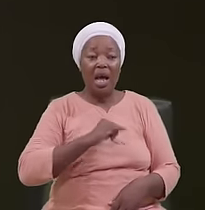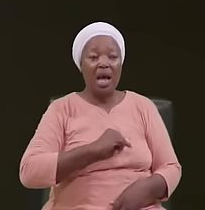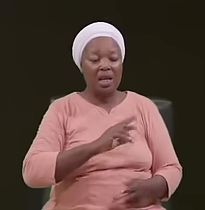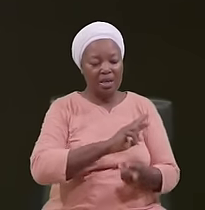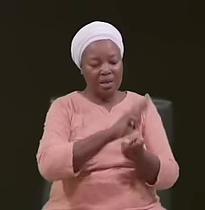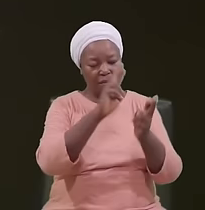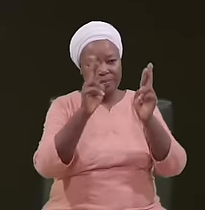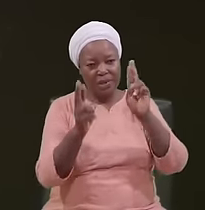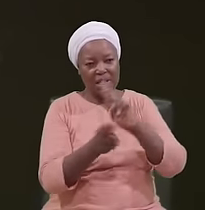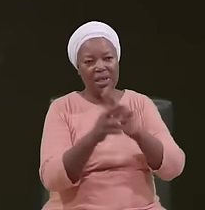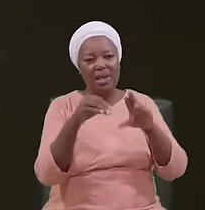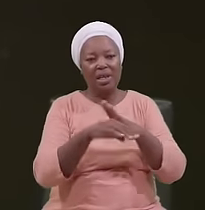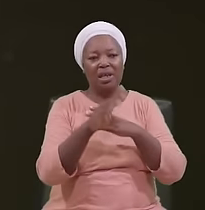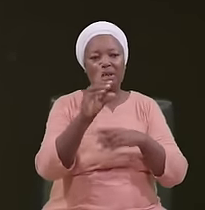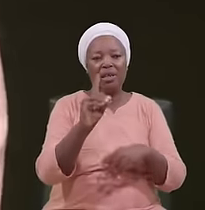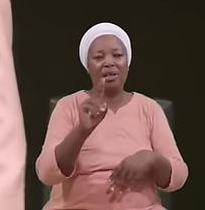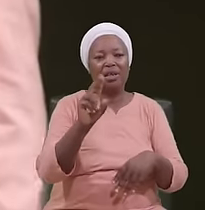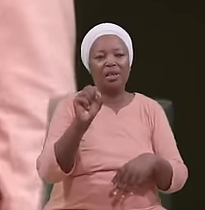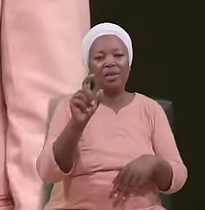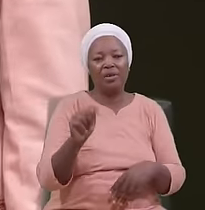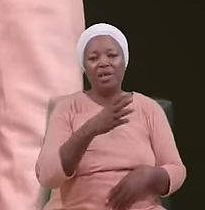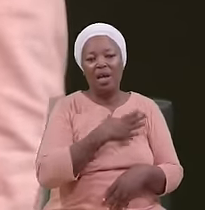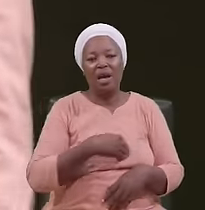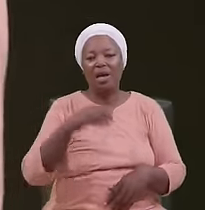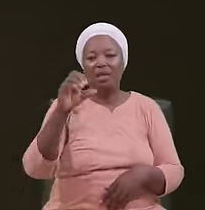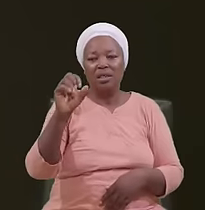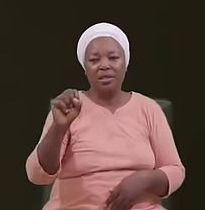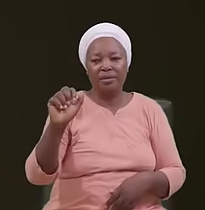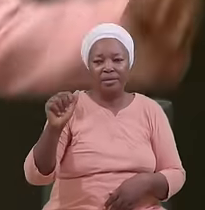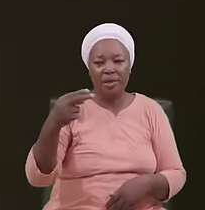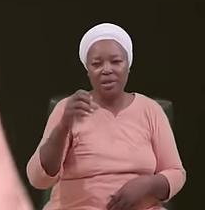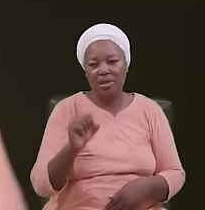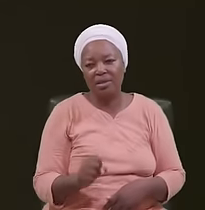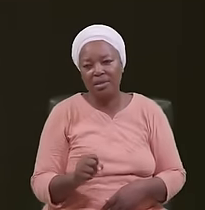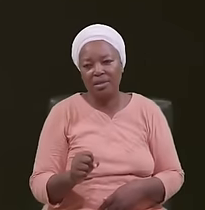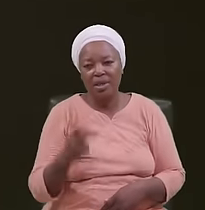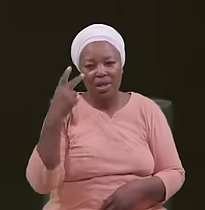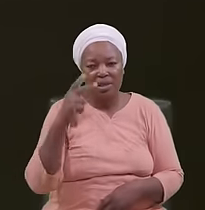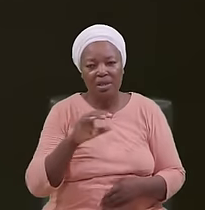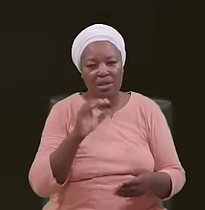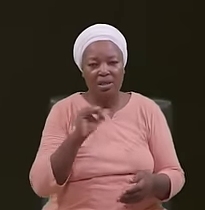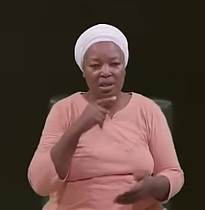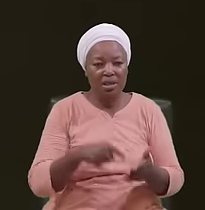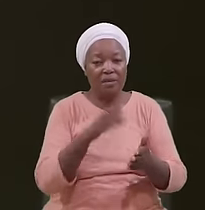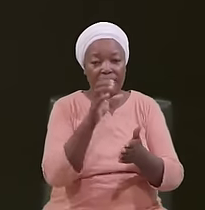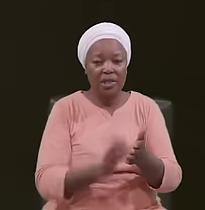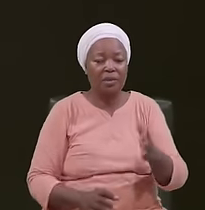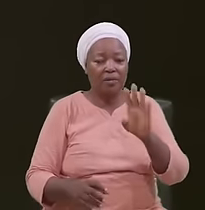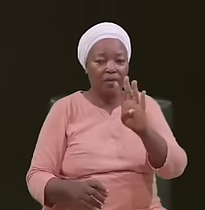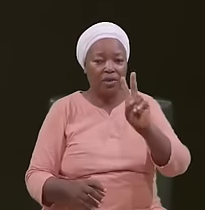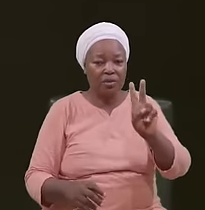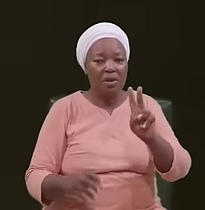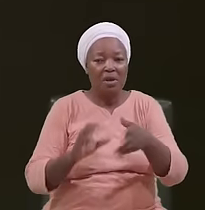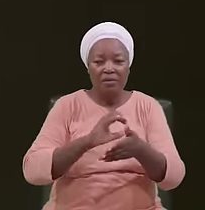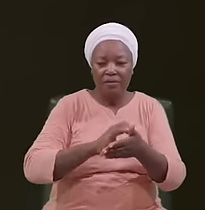dust and ashes. This chapter 42, from chapter 1, chapter 2, all those